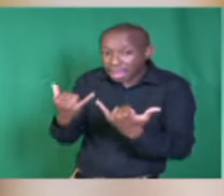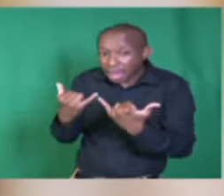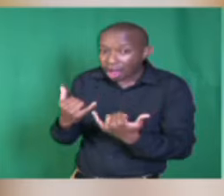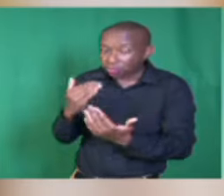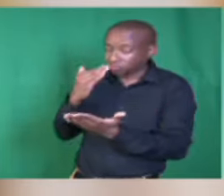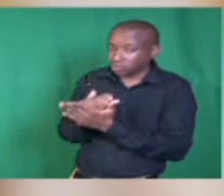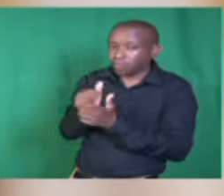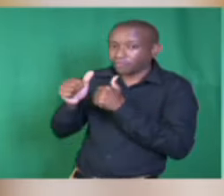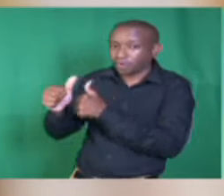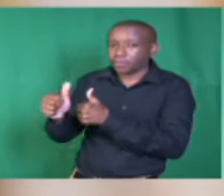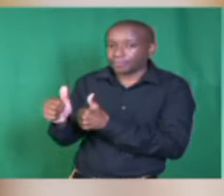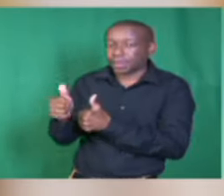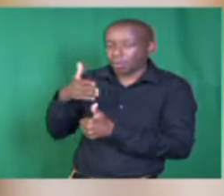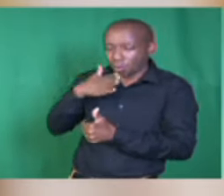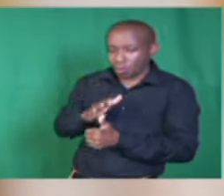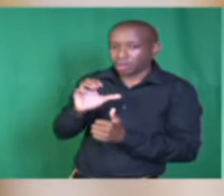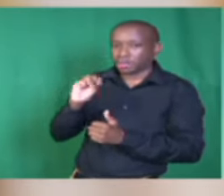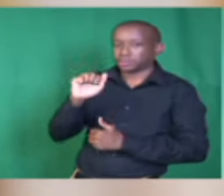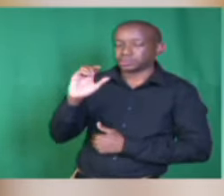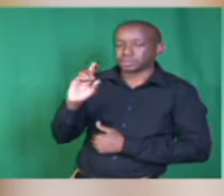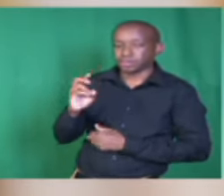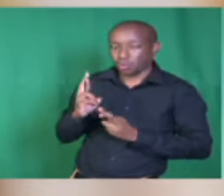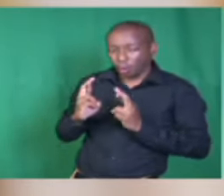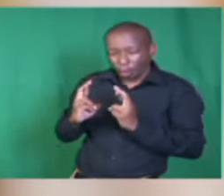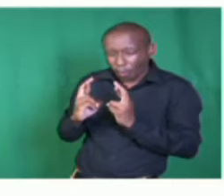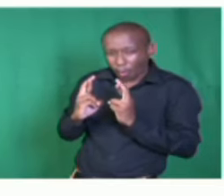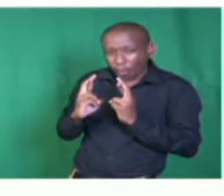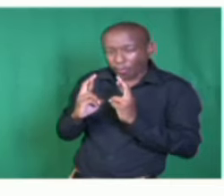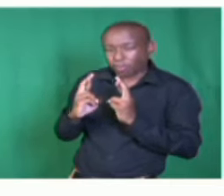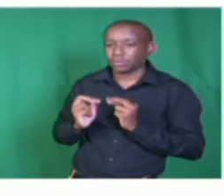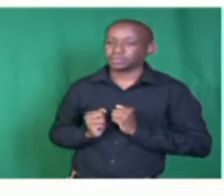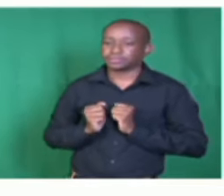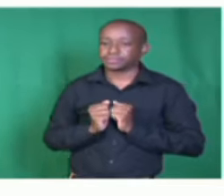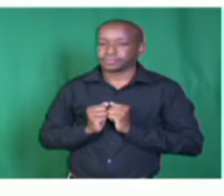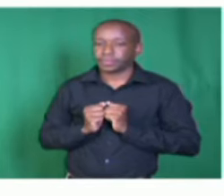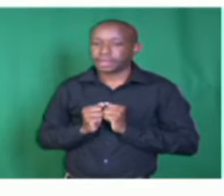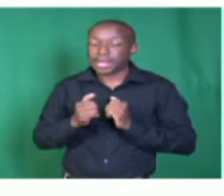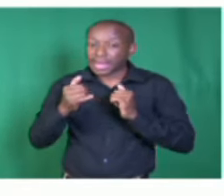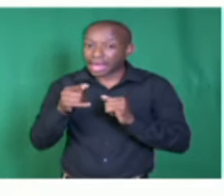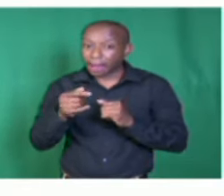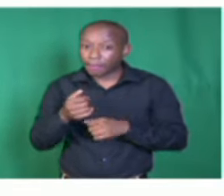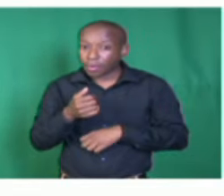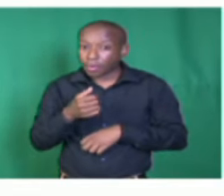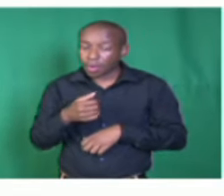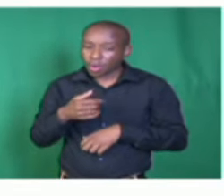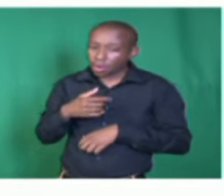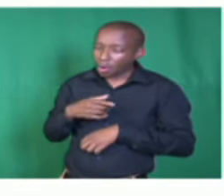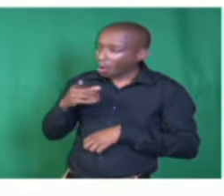following him. That is when they were hoping to get him. they wanted him to look